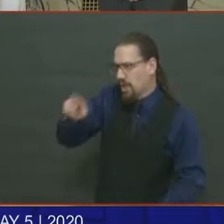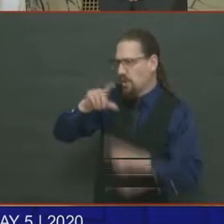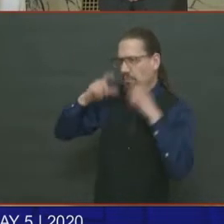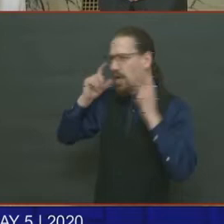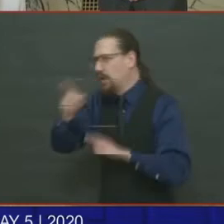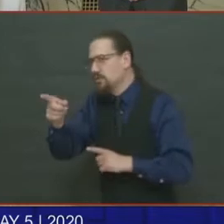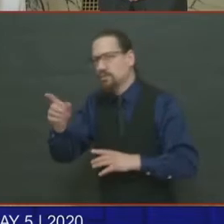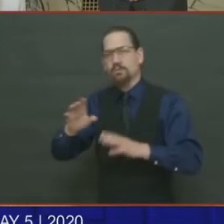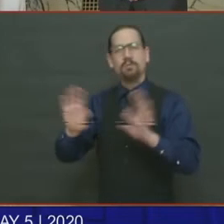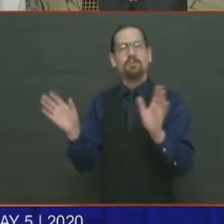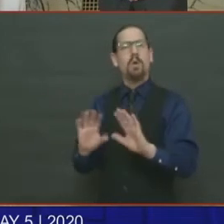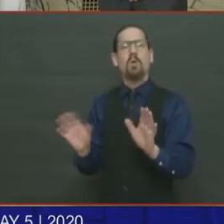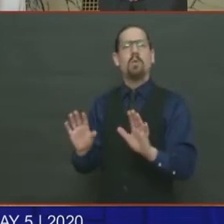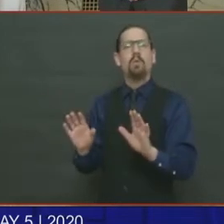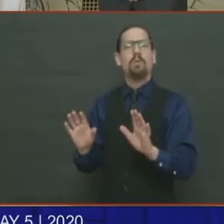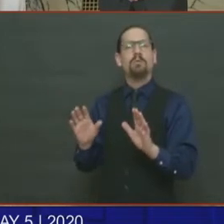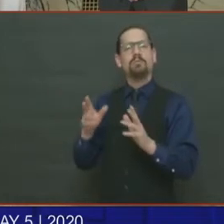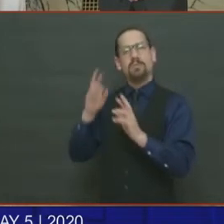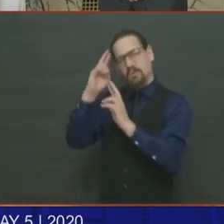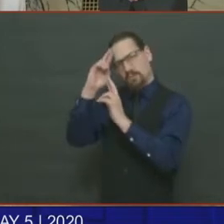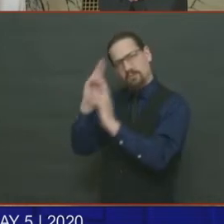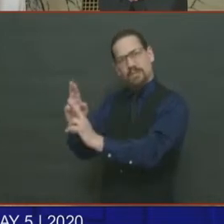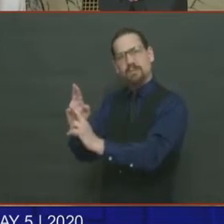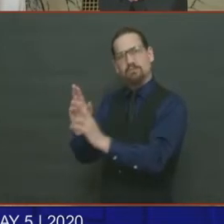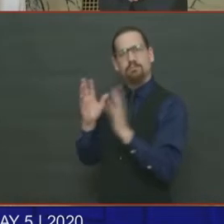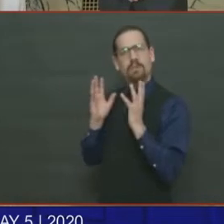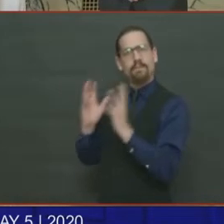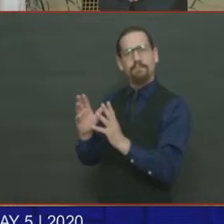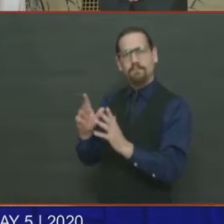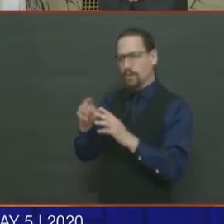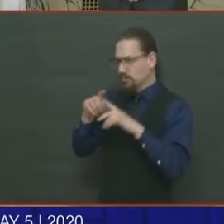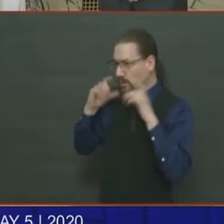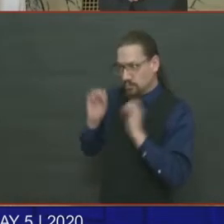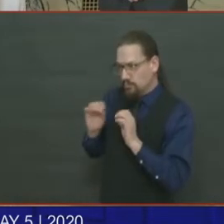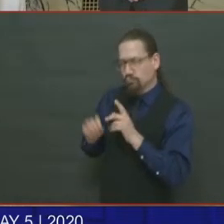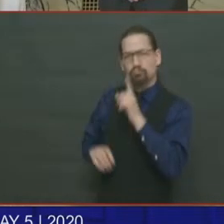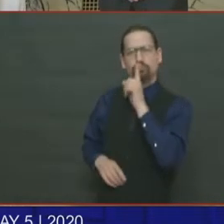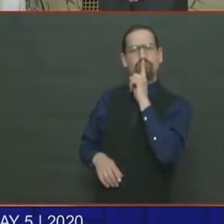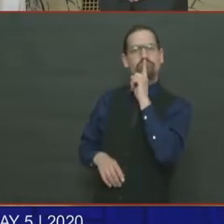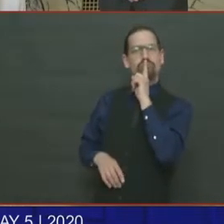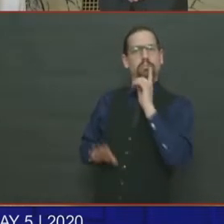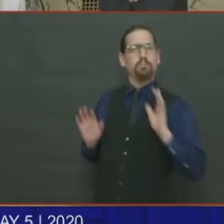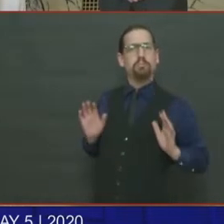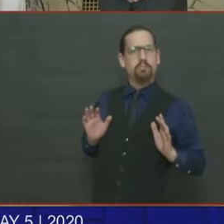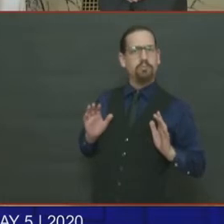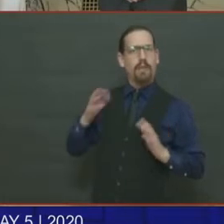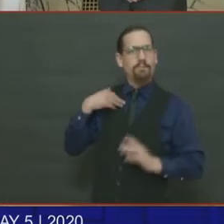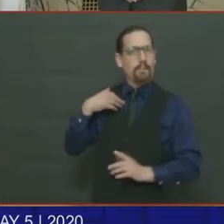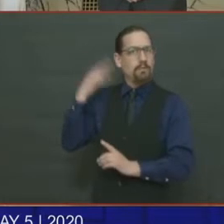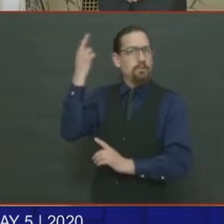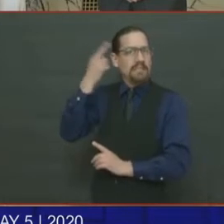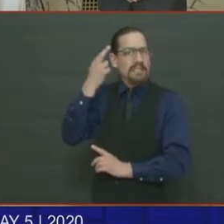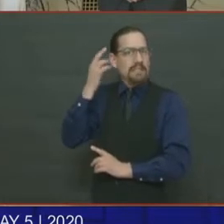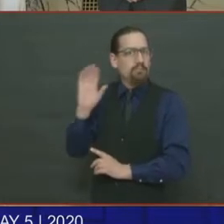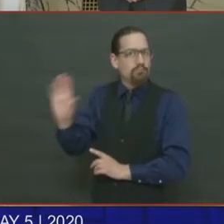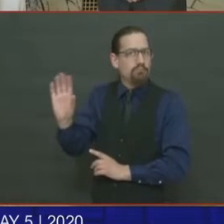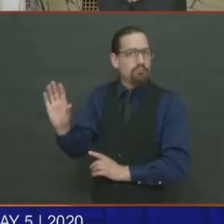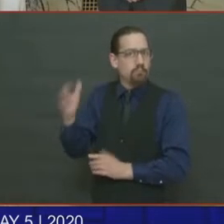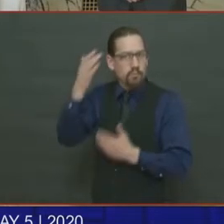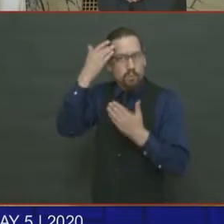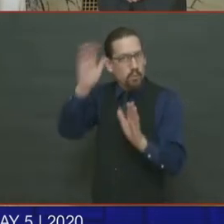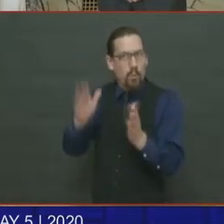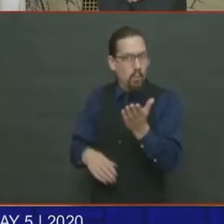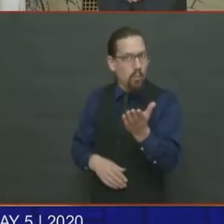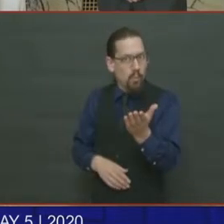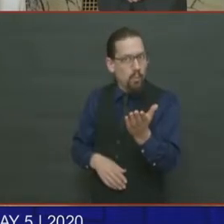community while encouraging everyone else who can to do what they need to help protect others by